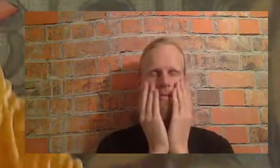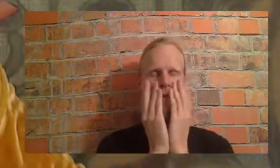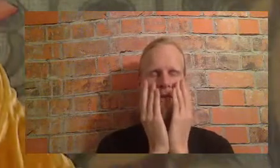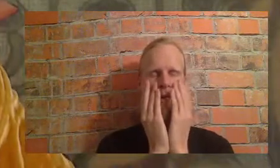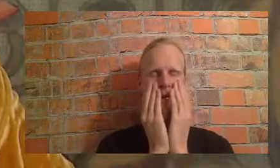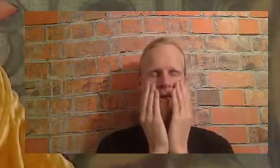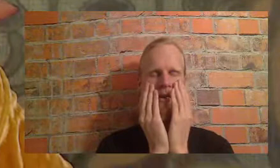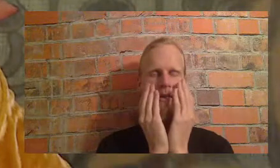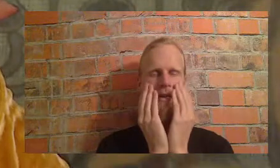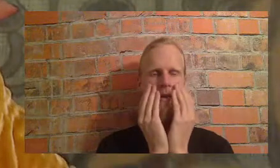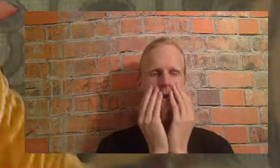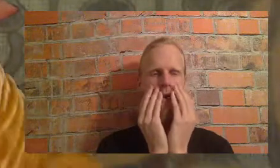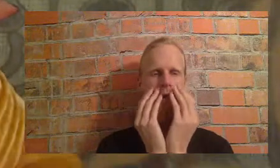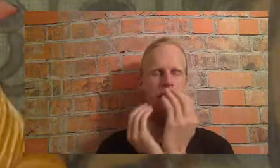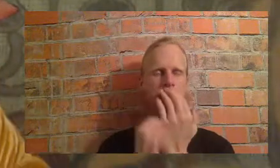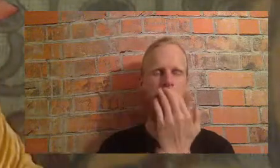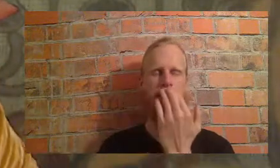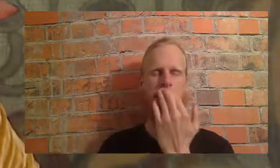Tapping under the nose.